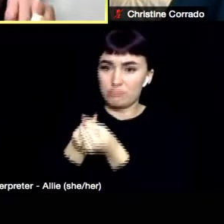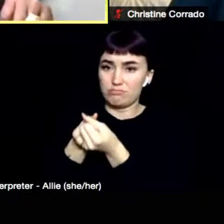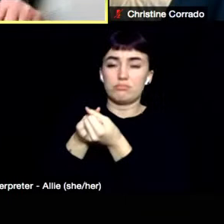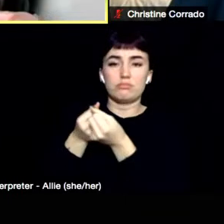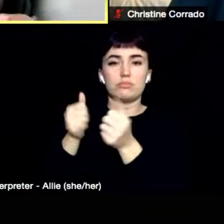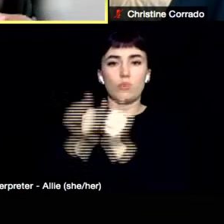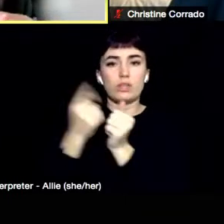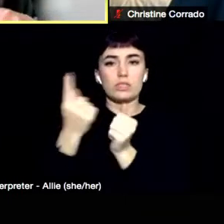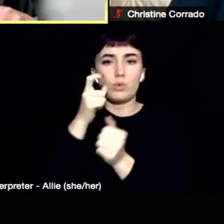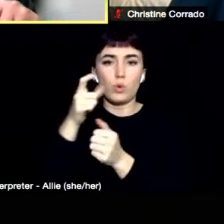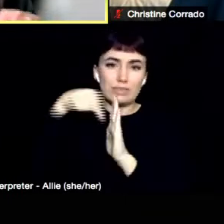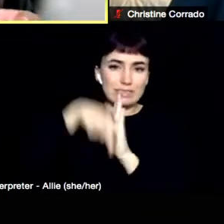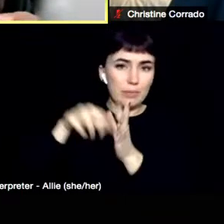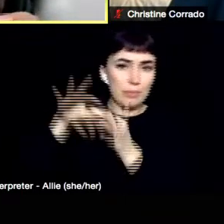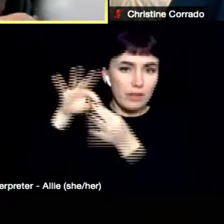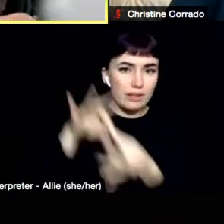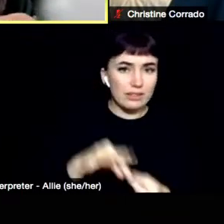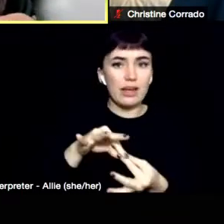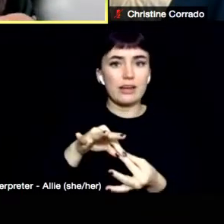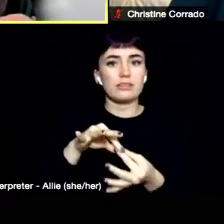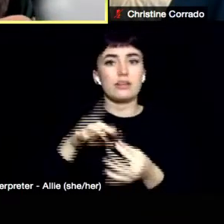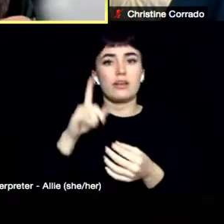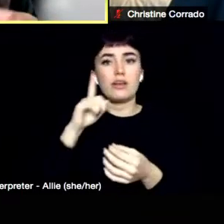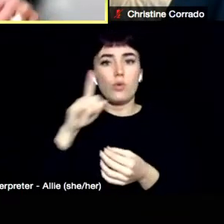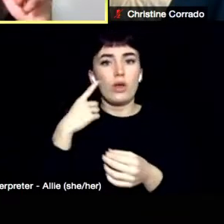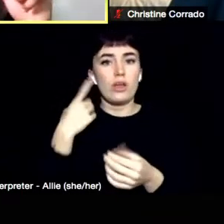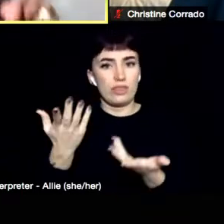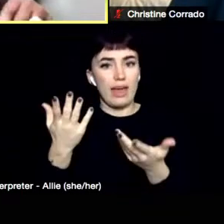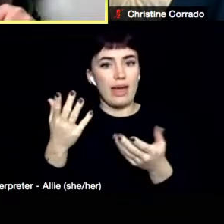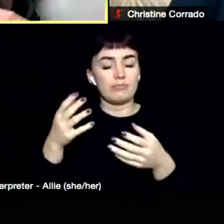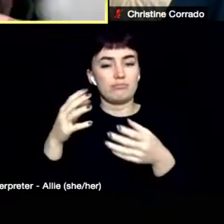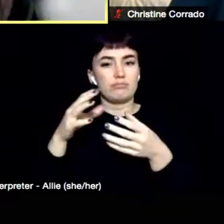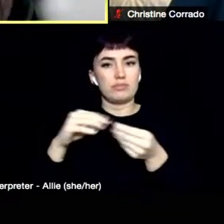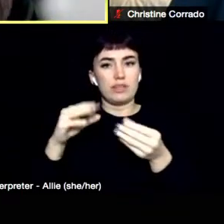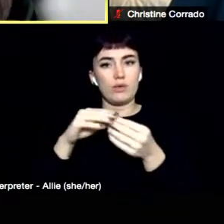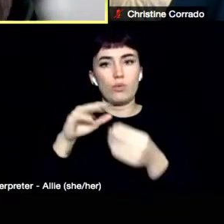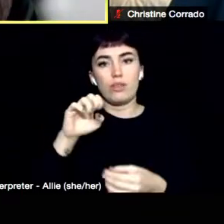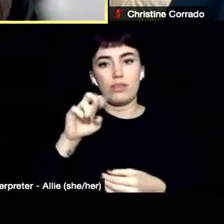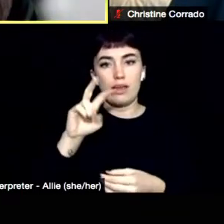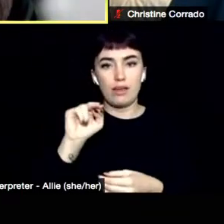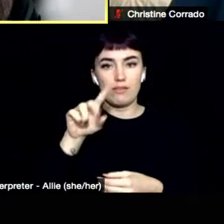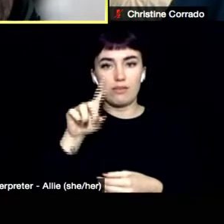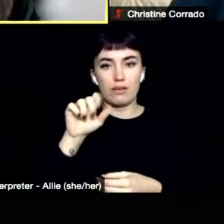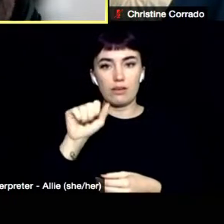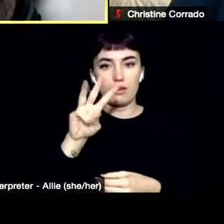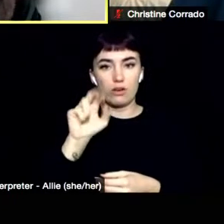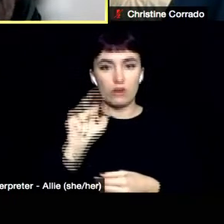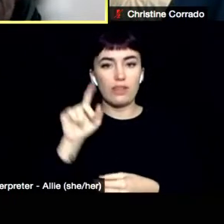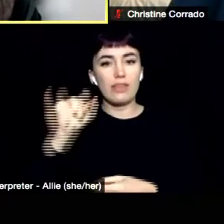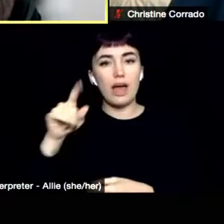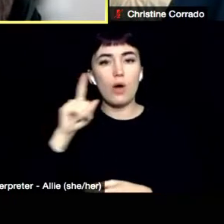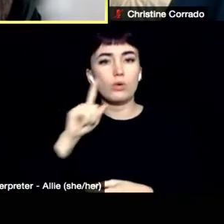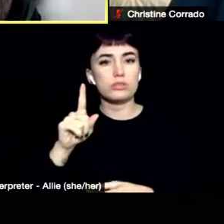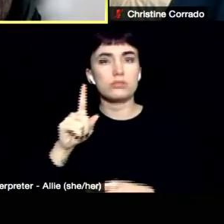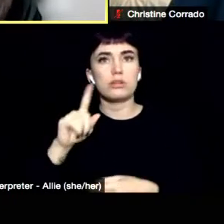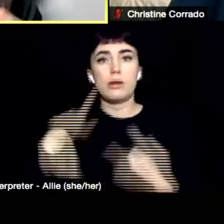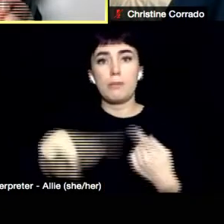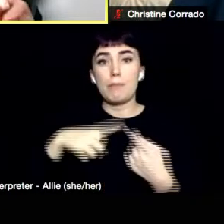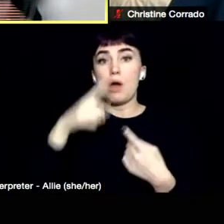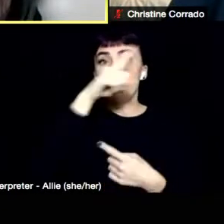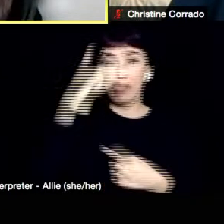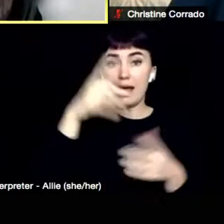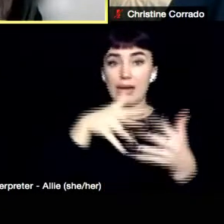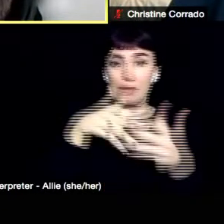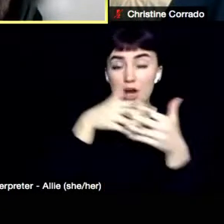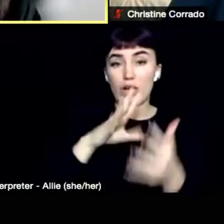during an upcoming segment on Connections with Evan Dawson. And that segment was on Black American and Palestinian solidarity. I